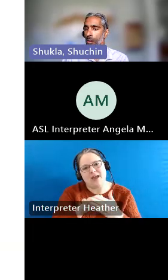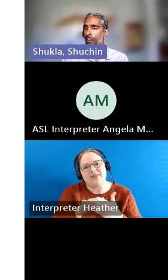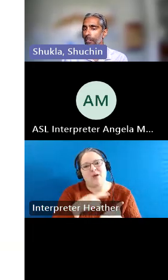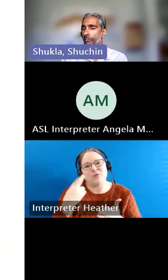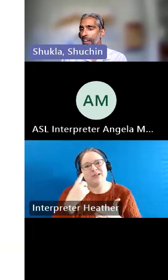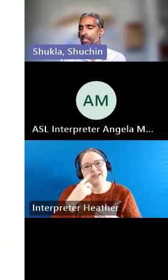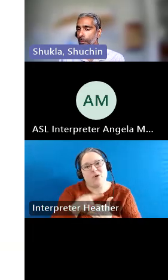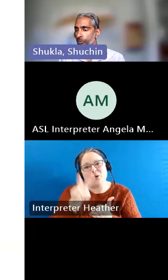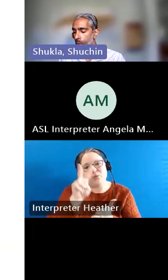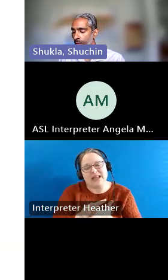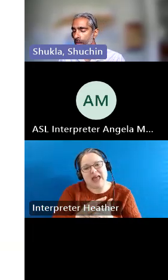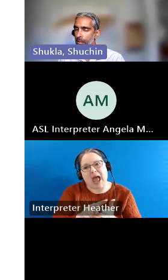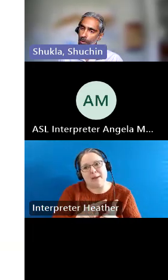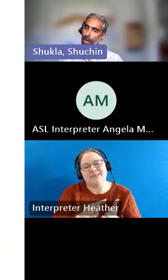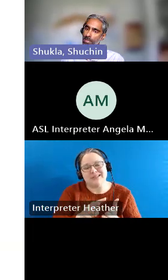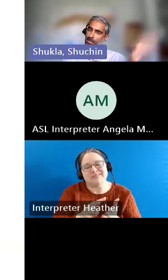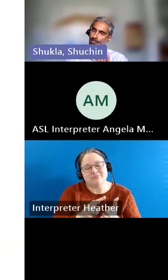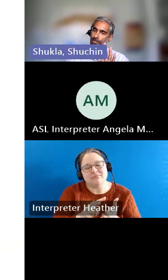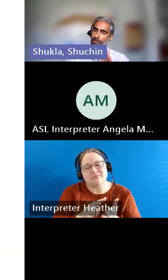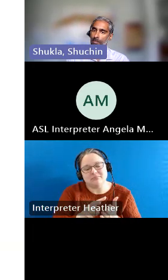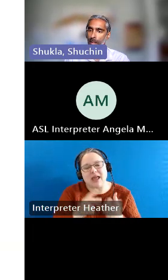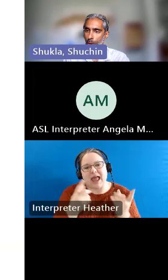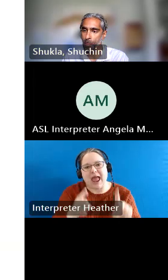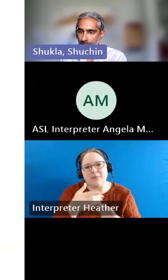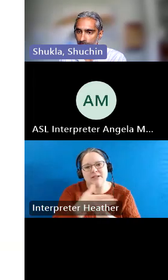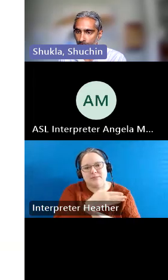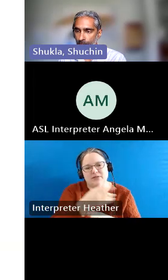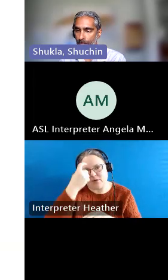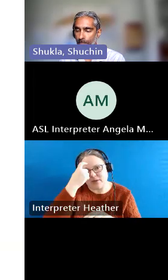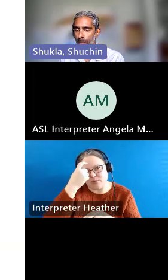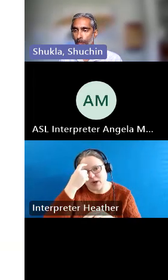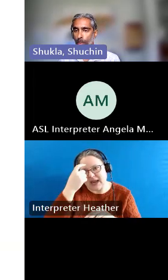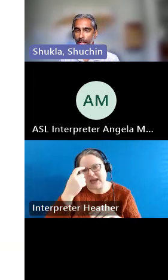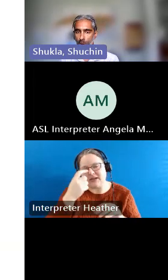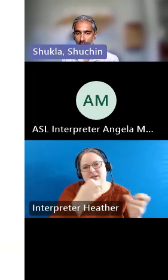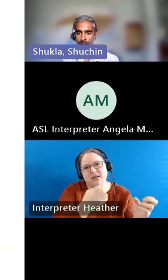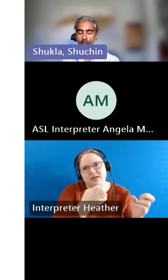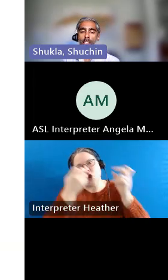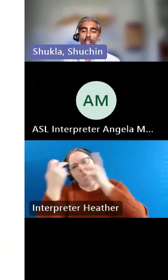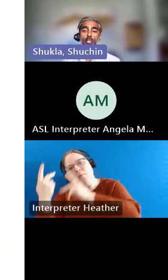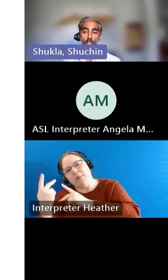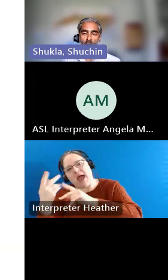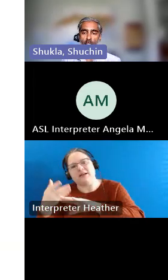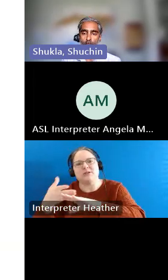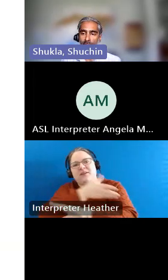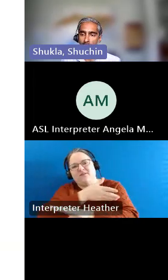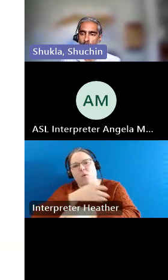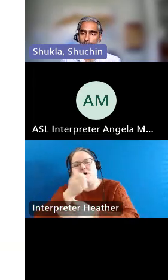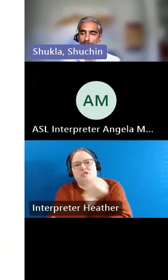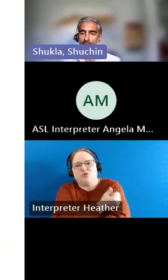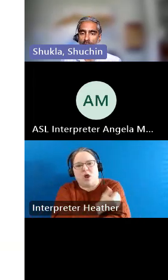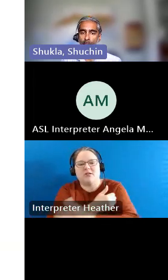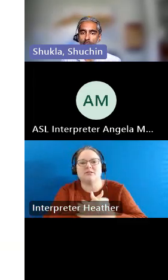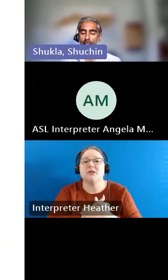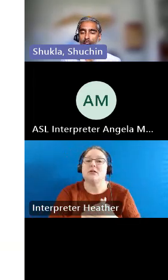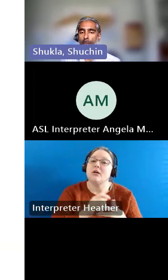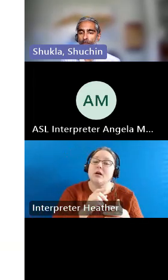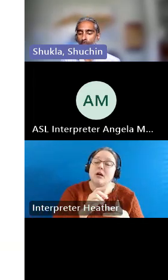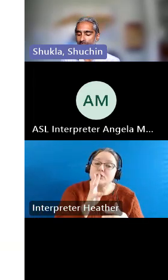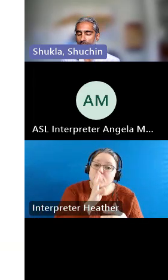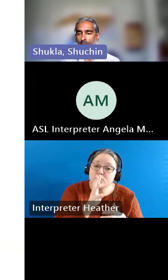happens, affects them before their brains can go back to pre-drugs. So talk therapy can help, as we